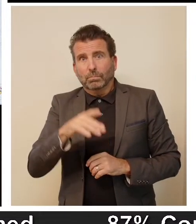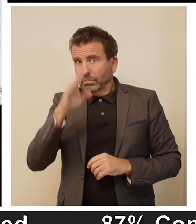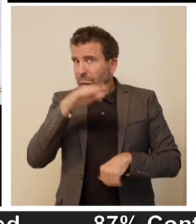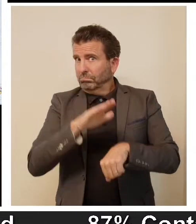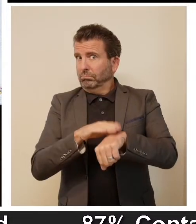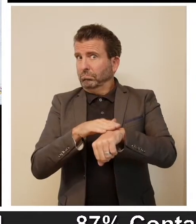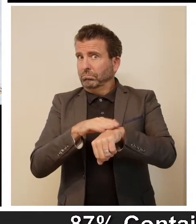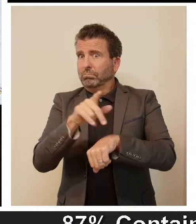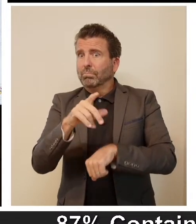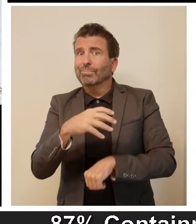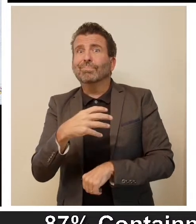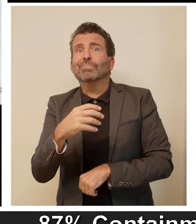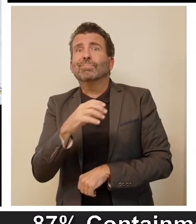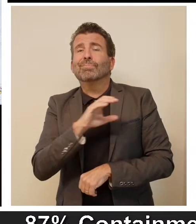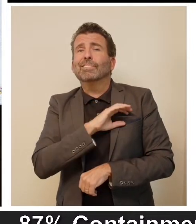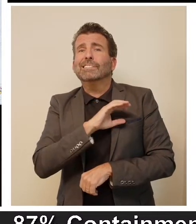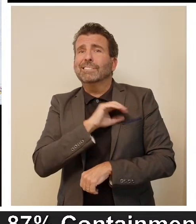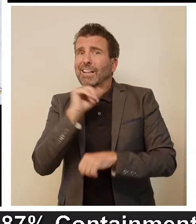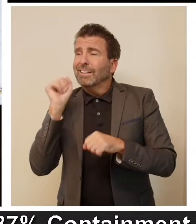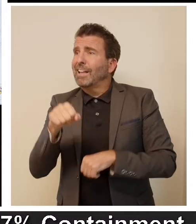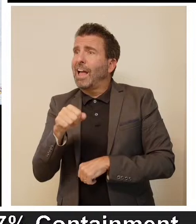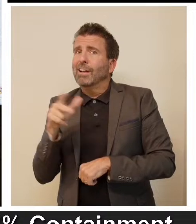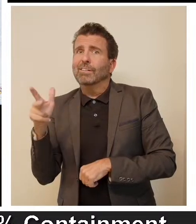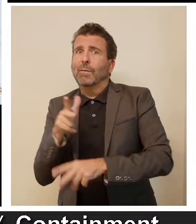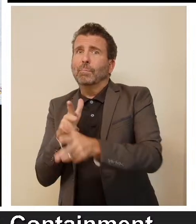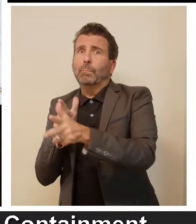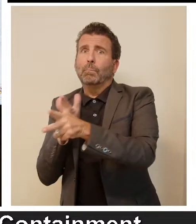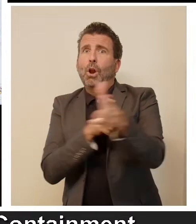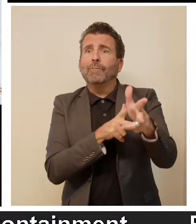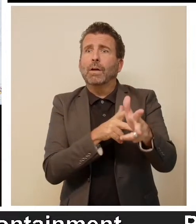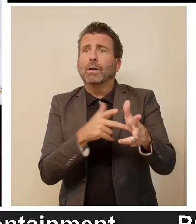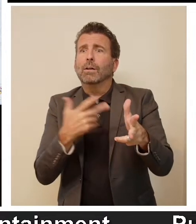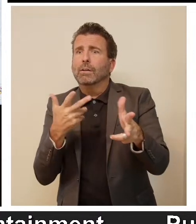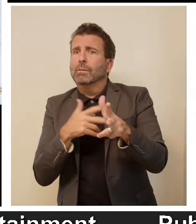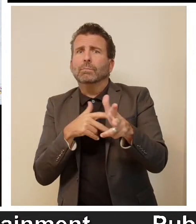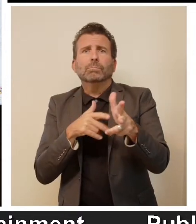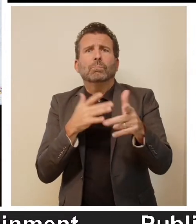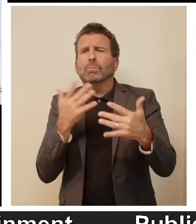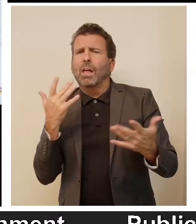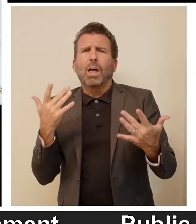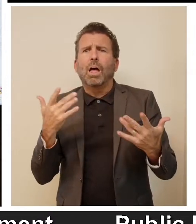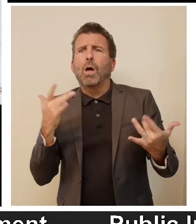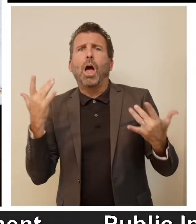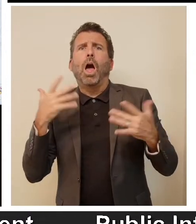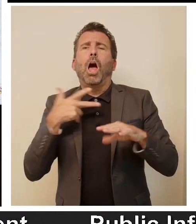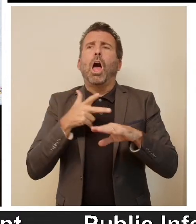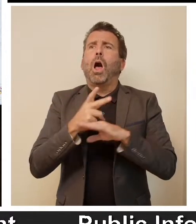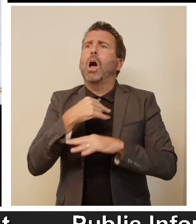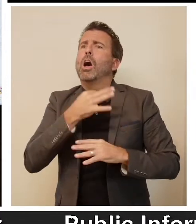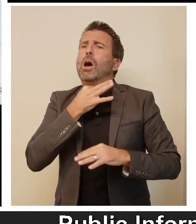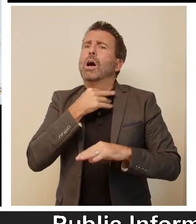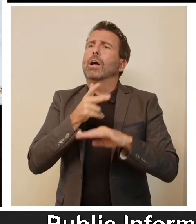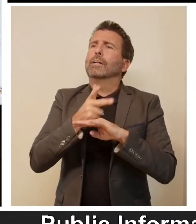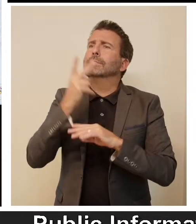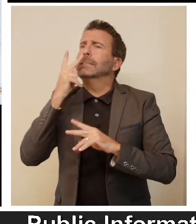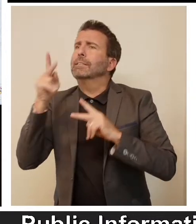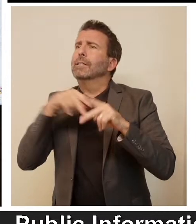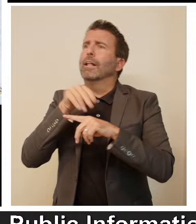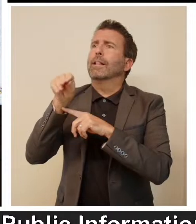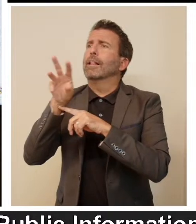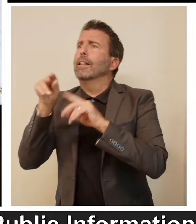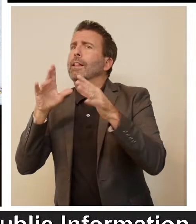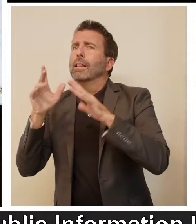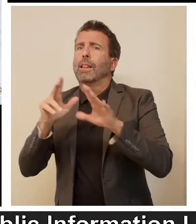Sheriff's Department has provided a lot of additional personnel just to be in that area. If residents